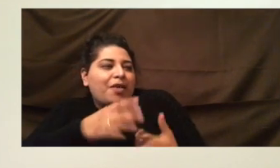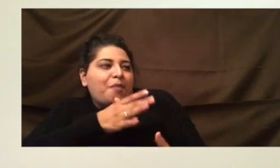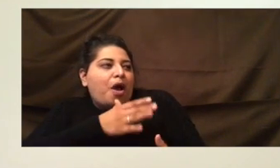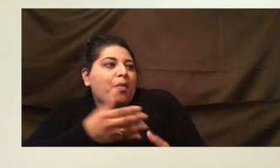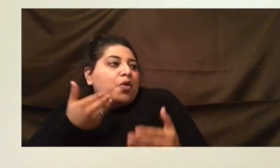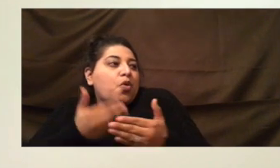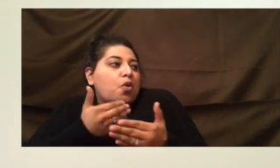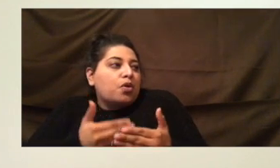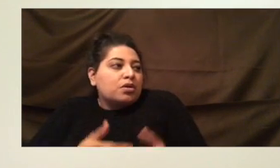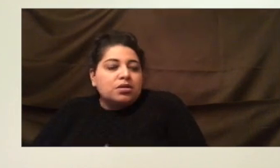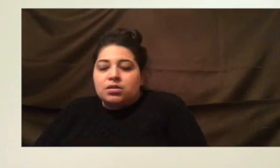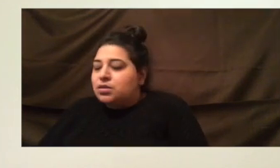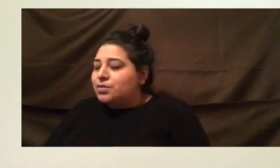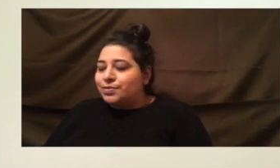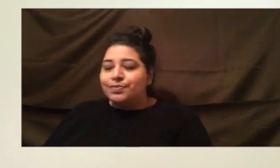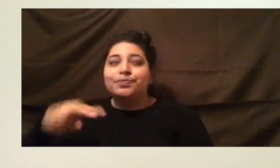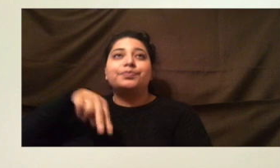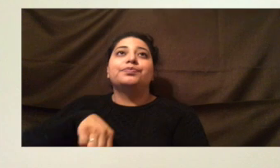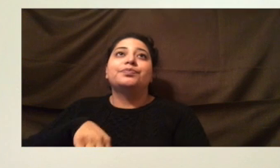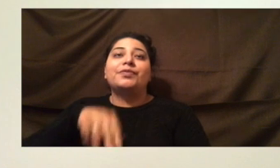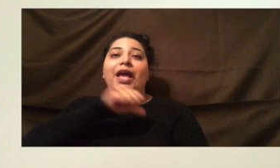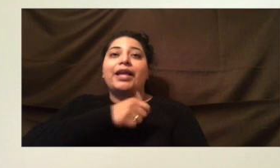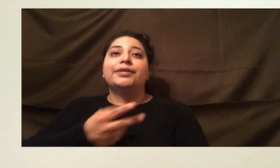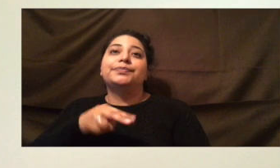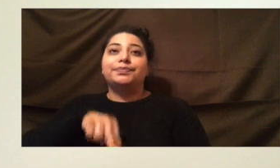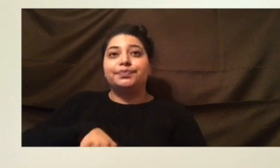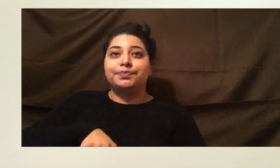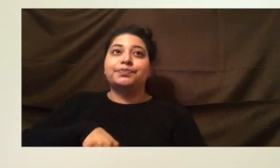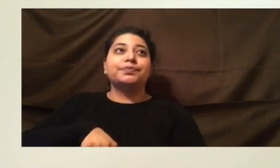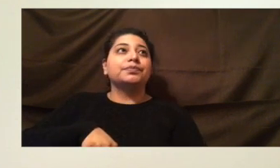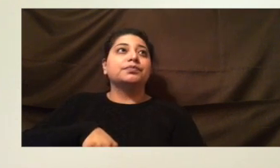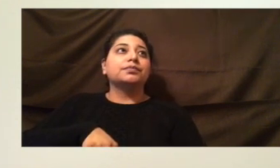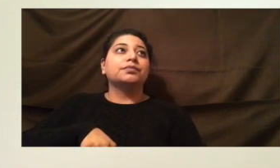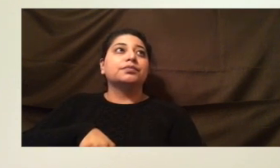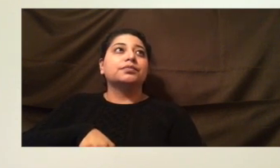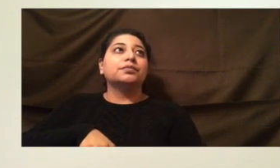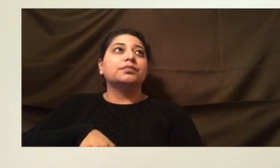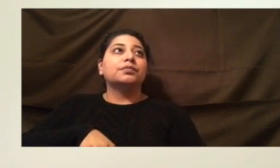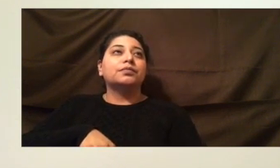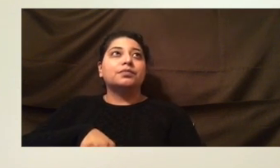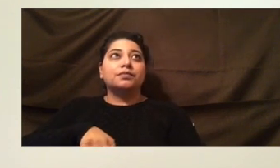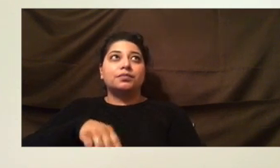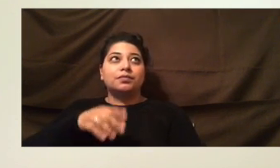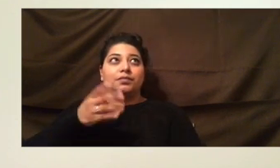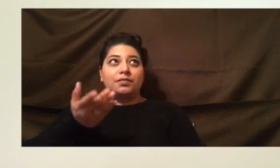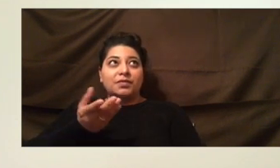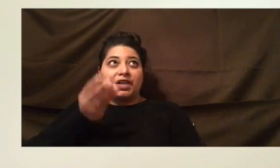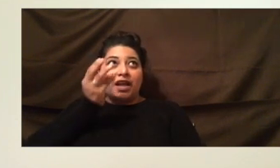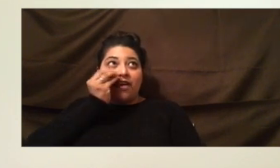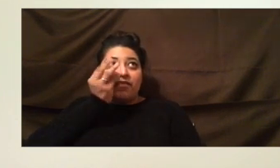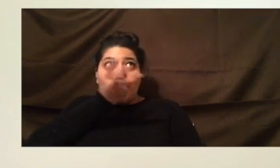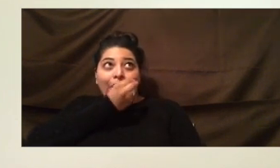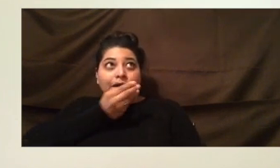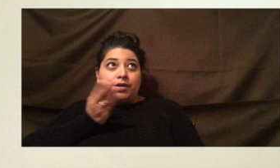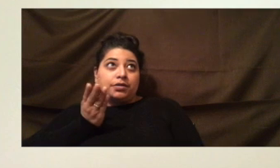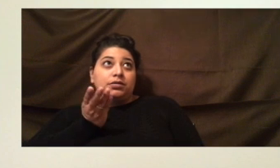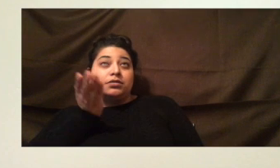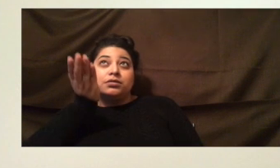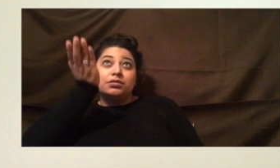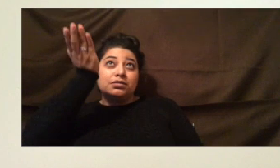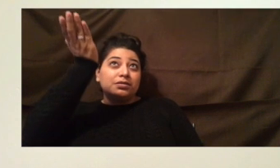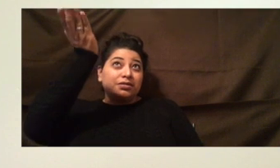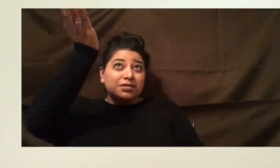nearby. Annie stood up. Annie! Too late. Annie held out her magnolia flower to the